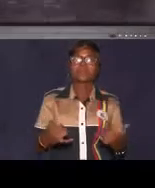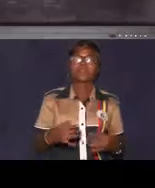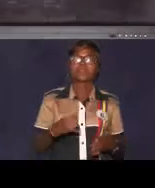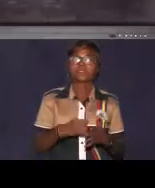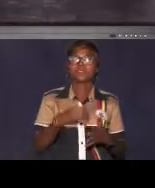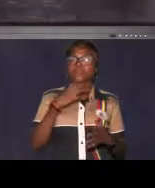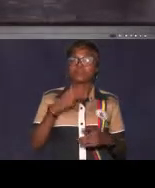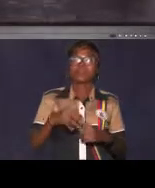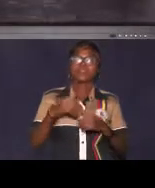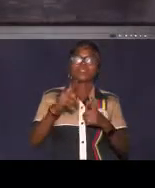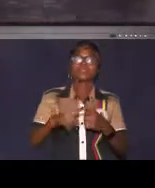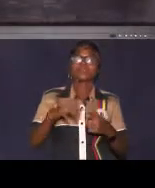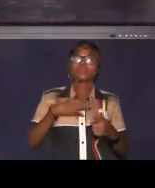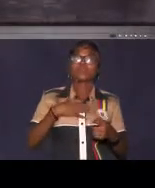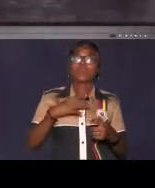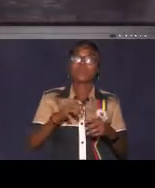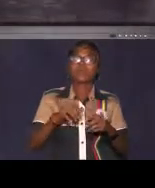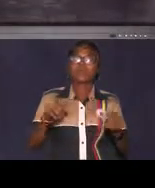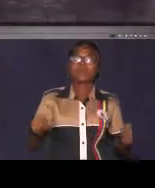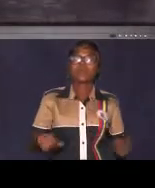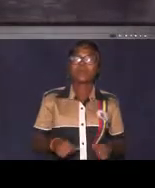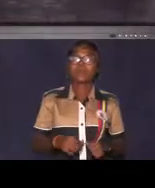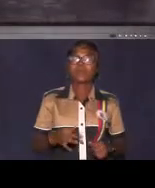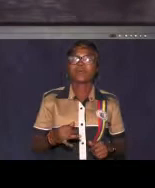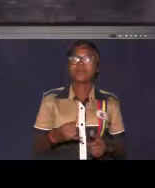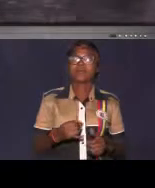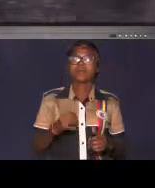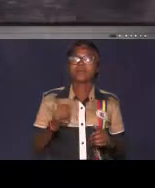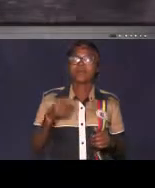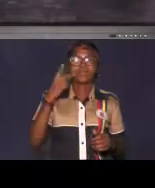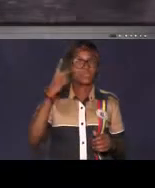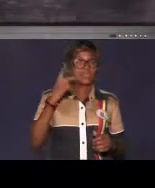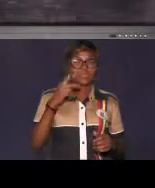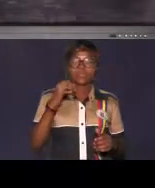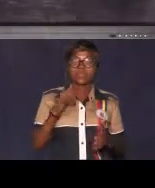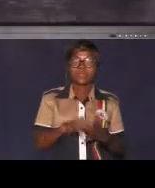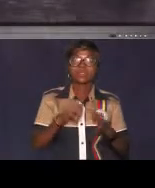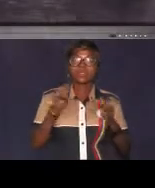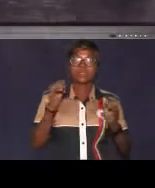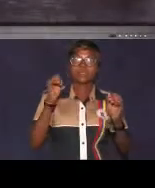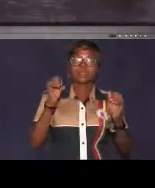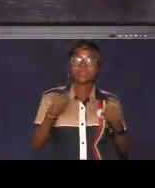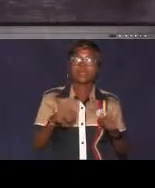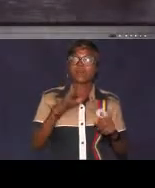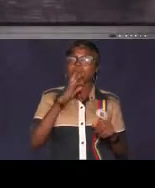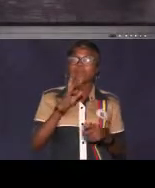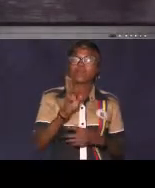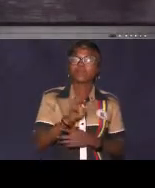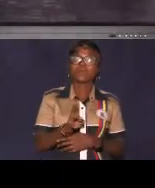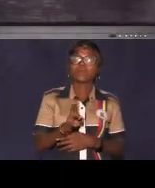to my area. So you can see that species, it can be used.